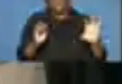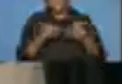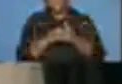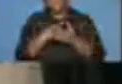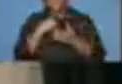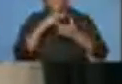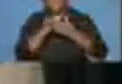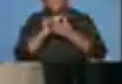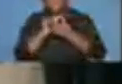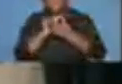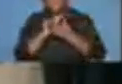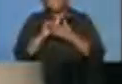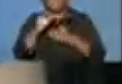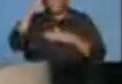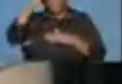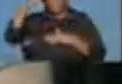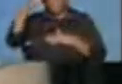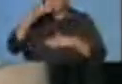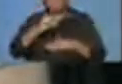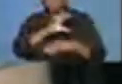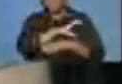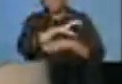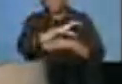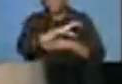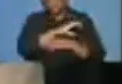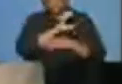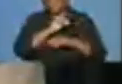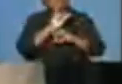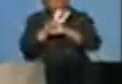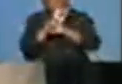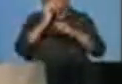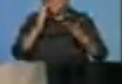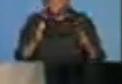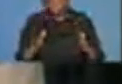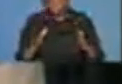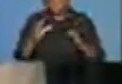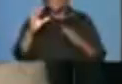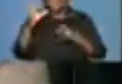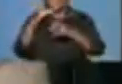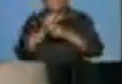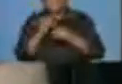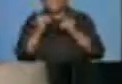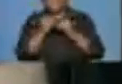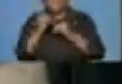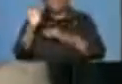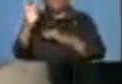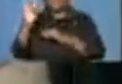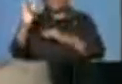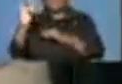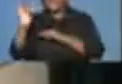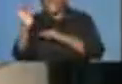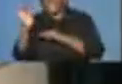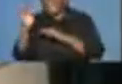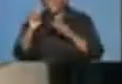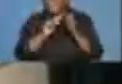caveat was the Royal Bahamas Police Force, Defense Force, and the Bahamas Departments of Corrections received an increase in pay from $18,000 per annum